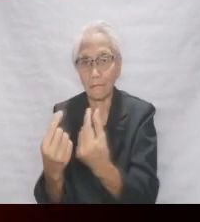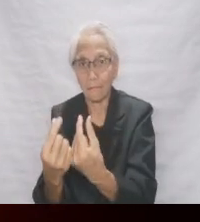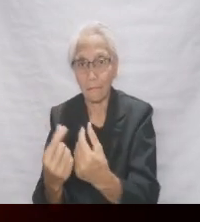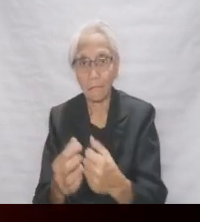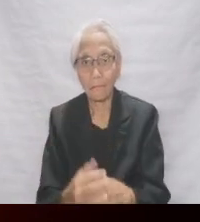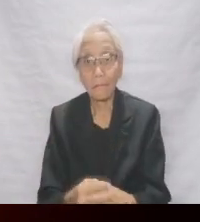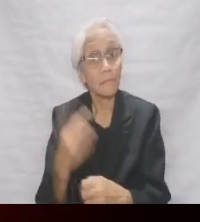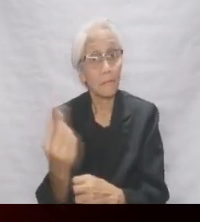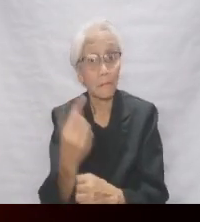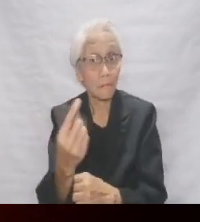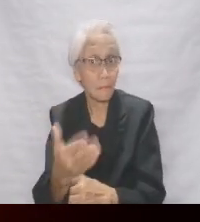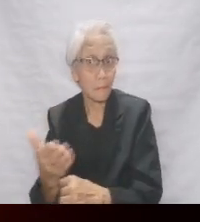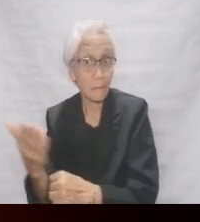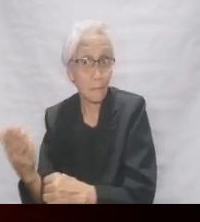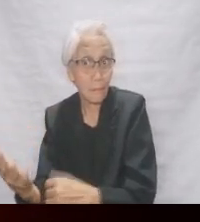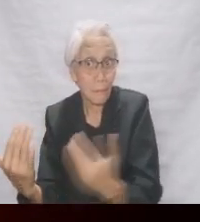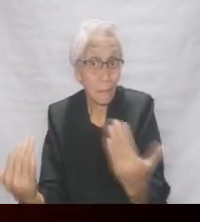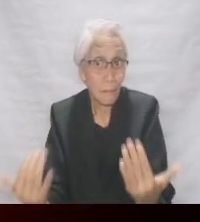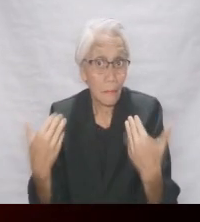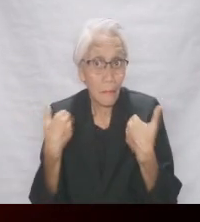eventually joined the ranks.